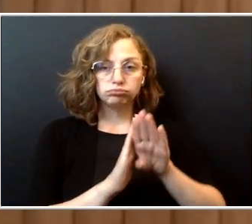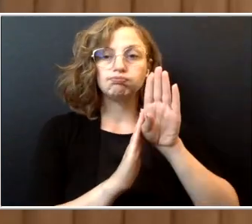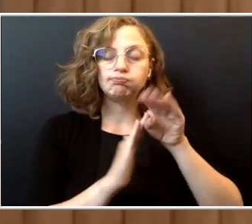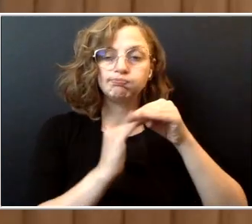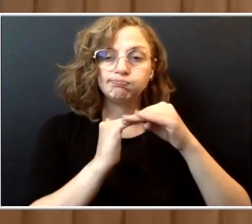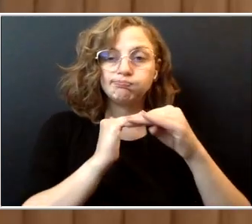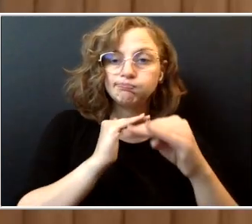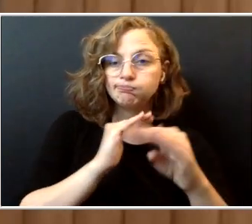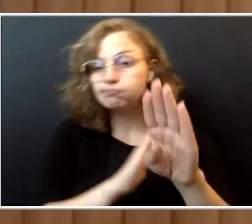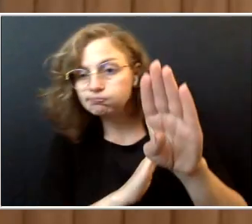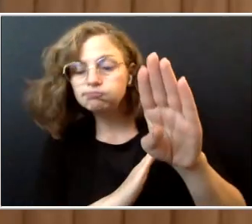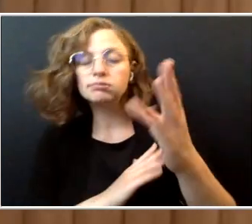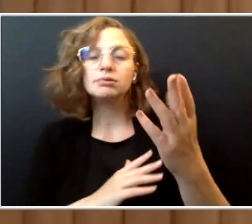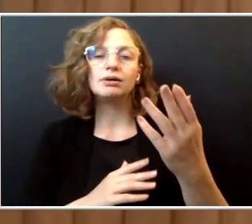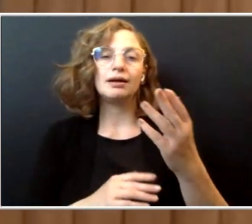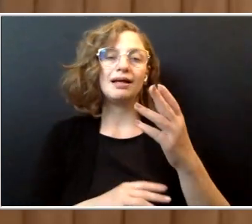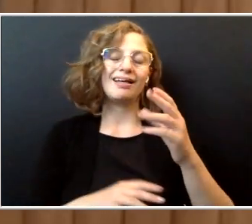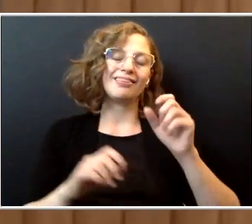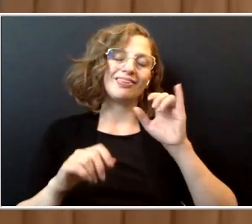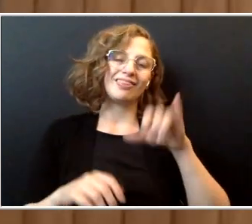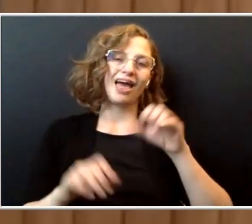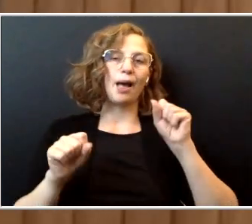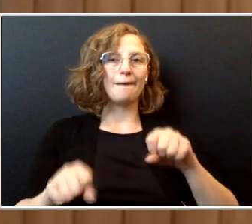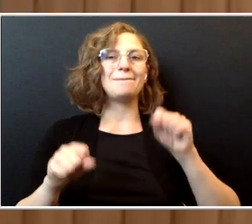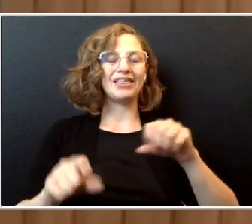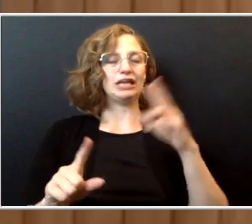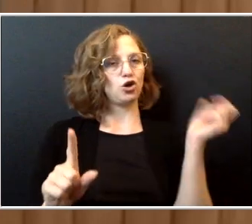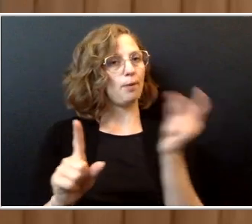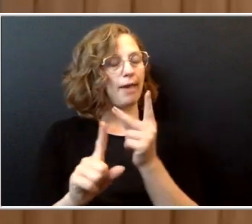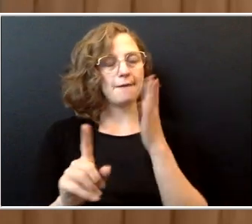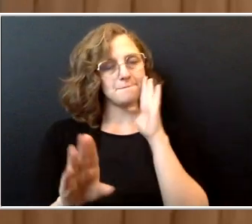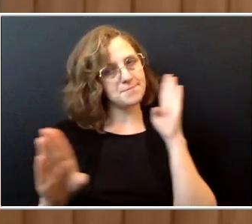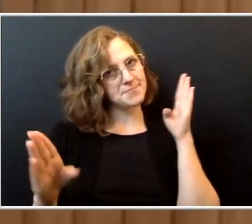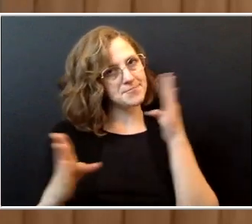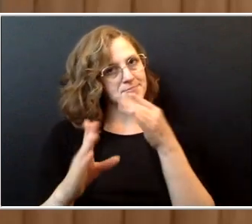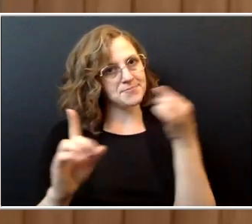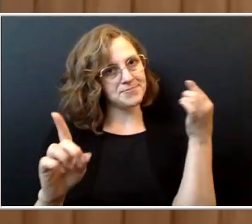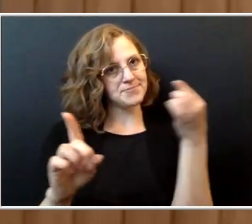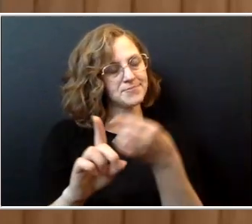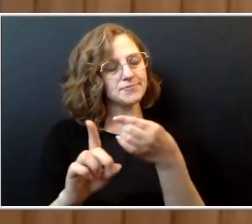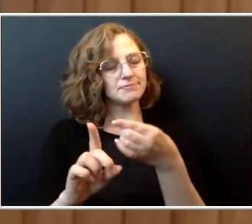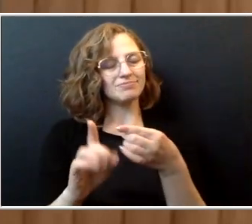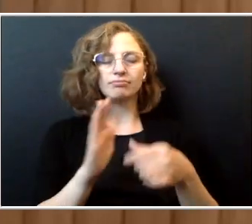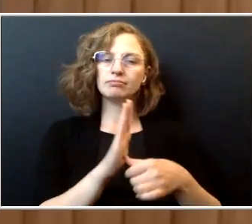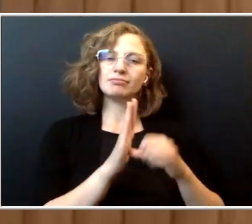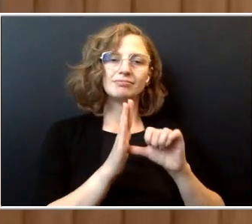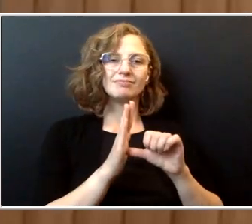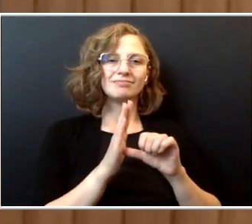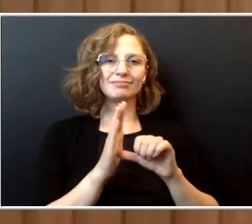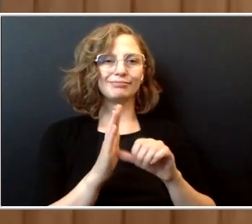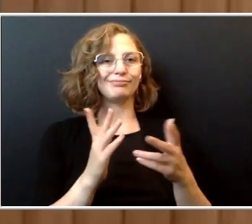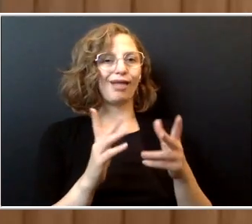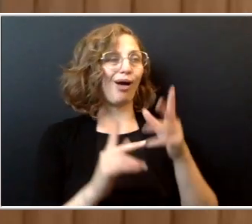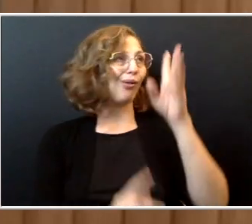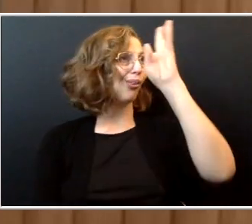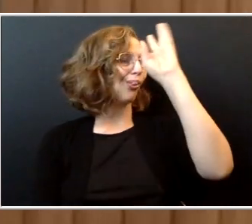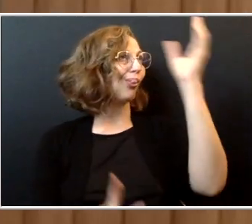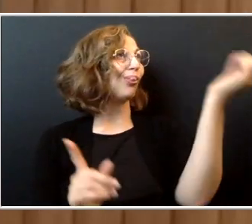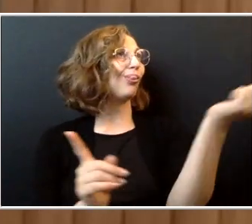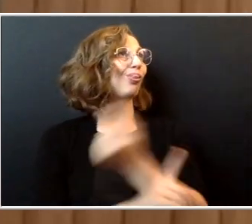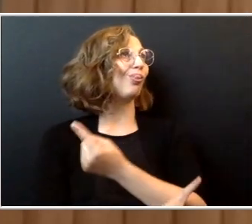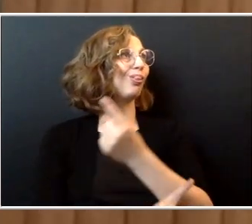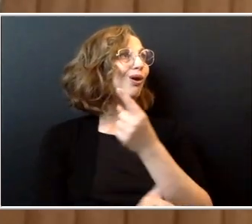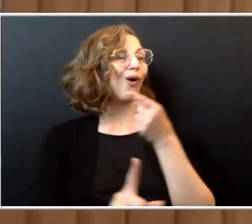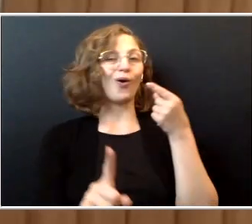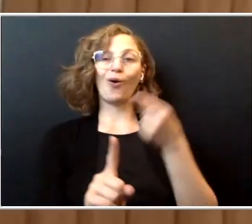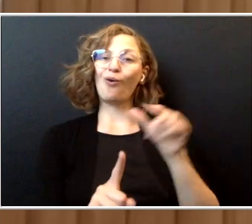And reiterating that idea of not setting some arbitrary goal like that 10,000 steps that, as we acknowledge, is not very well researched, but saying, what's